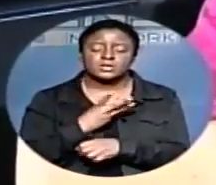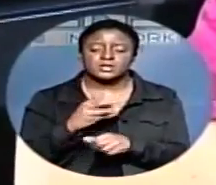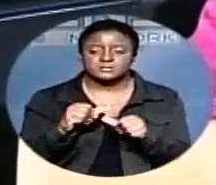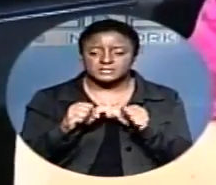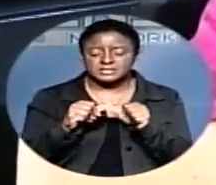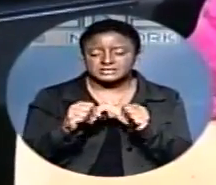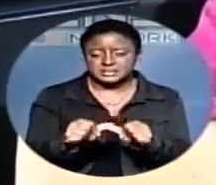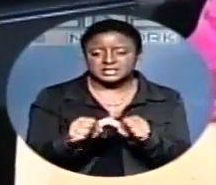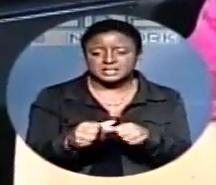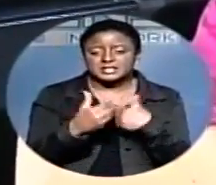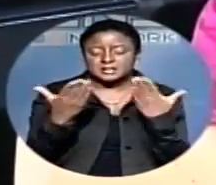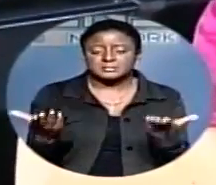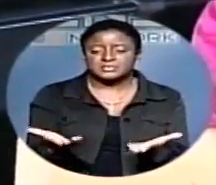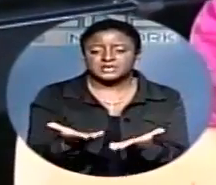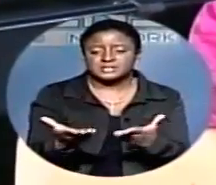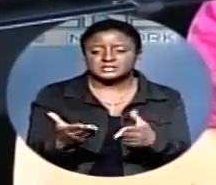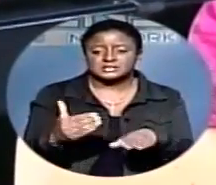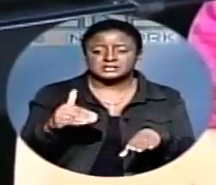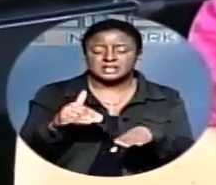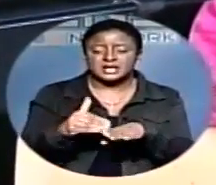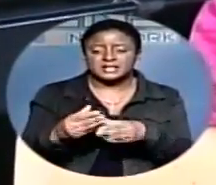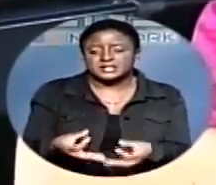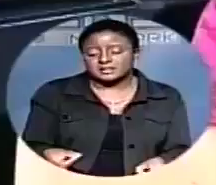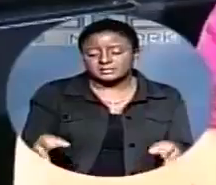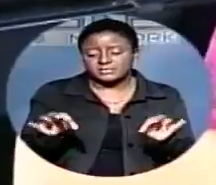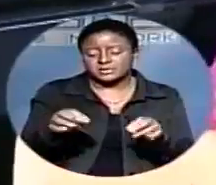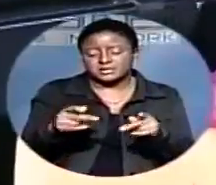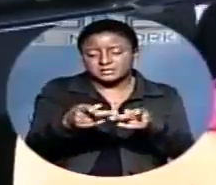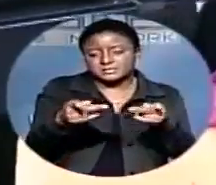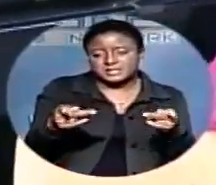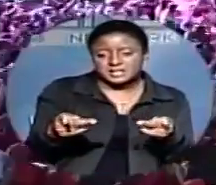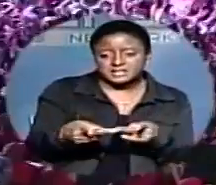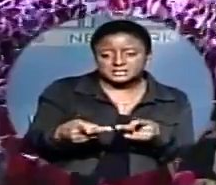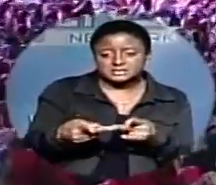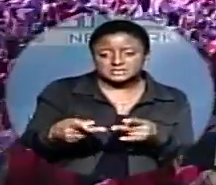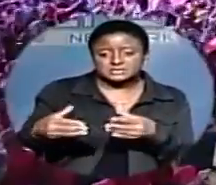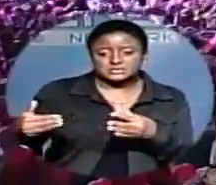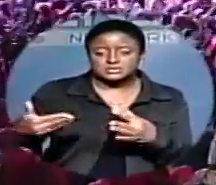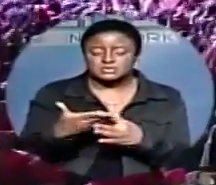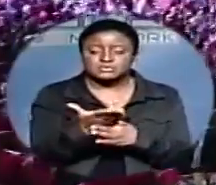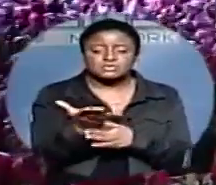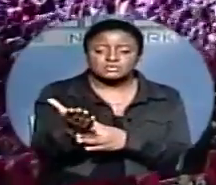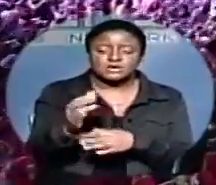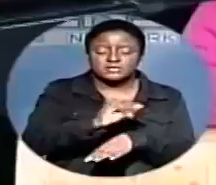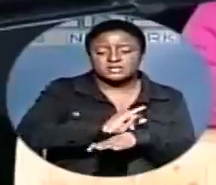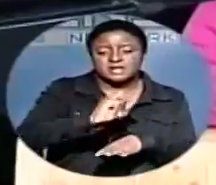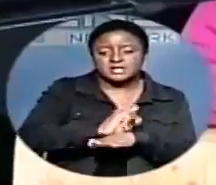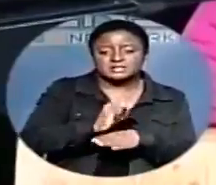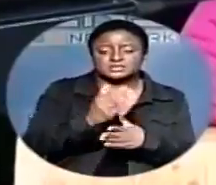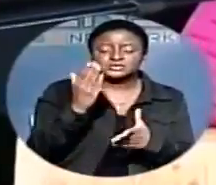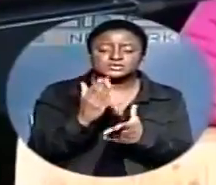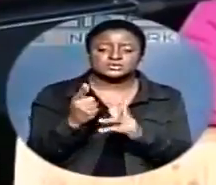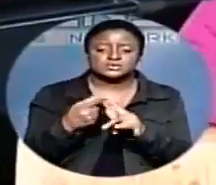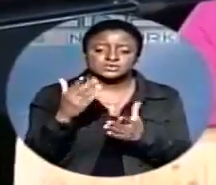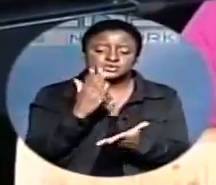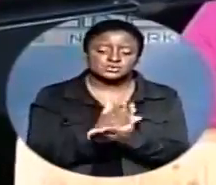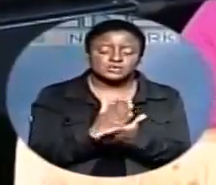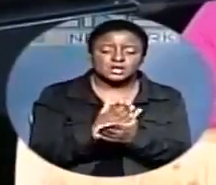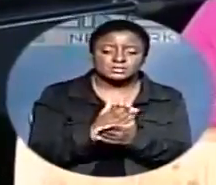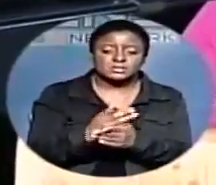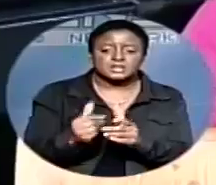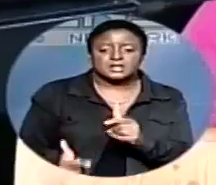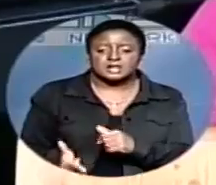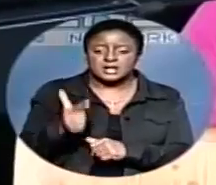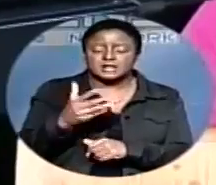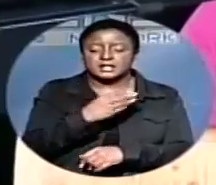and breadth of our island chain in order to combat poaching, as well as gun, drug, and human trafficking. These bases are intended to act